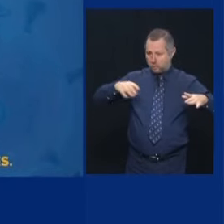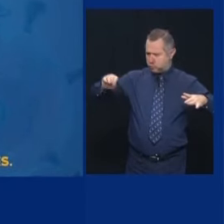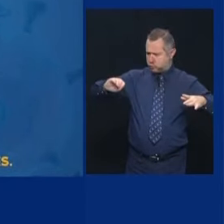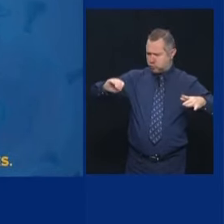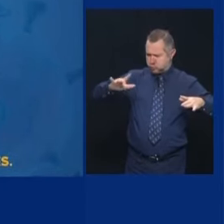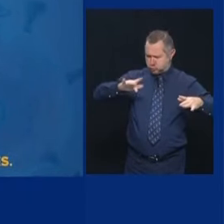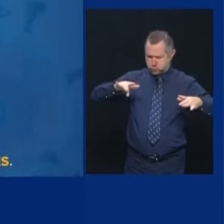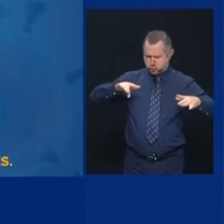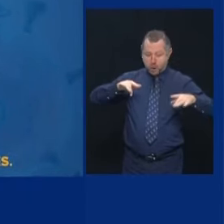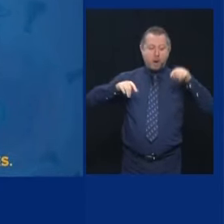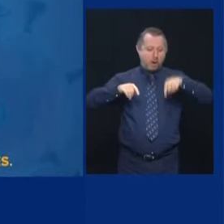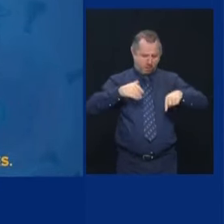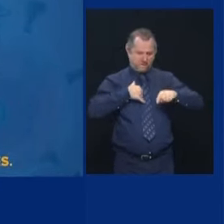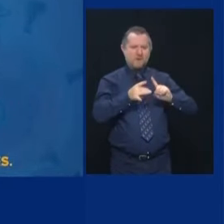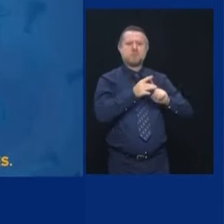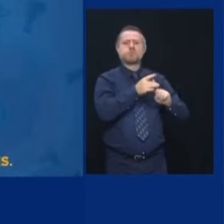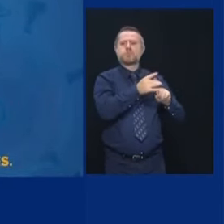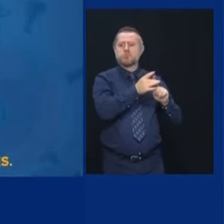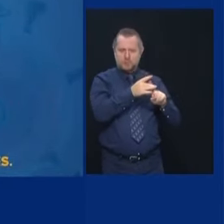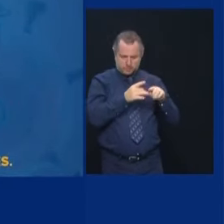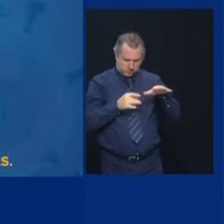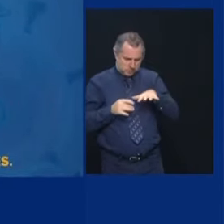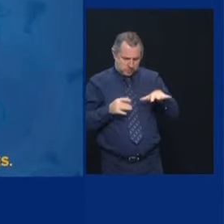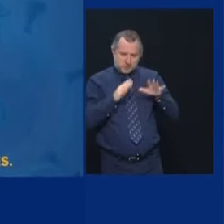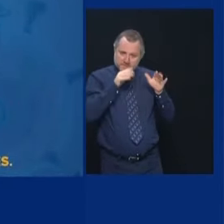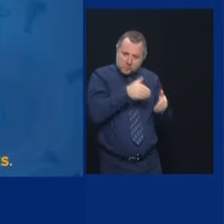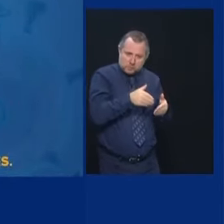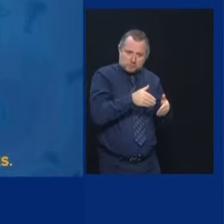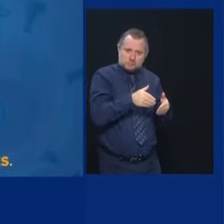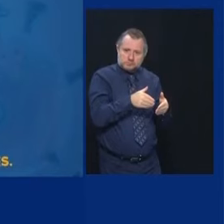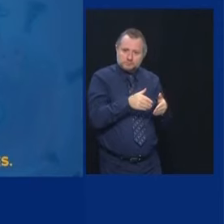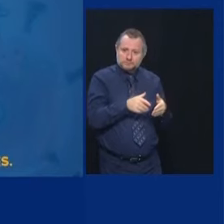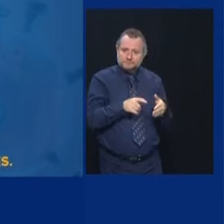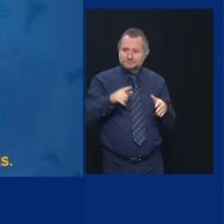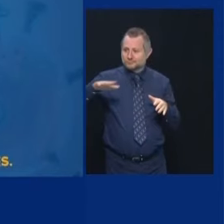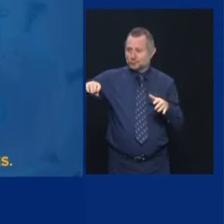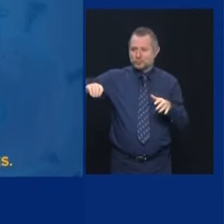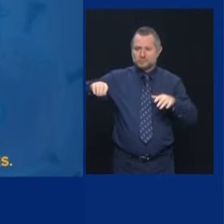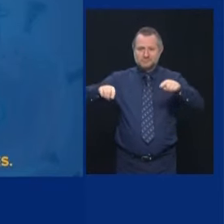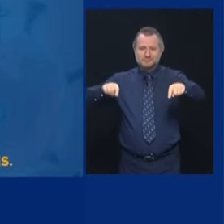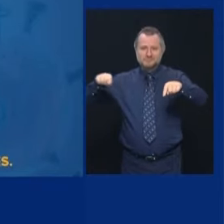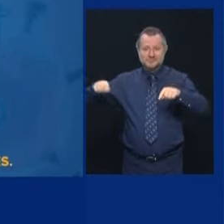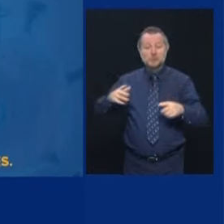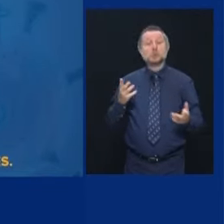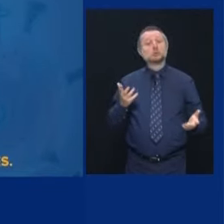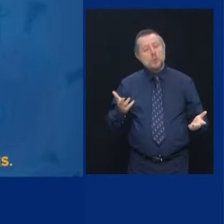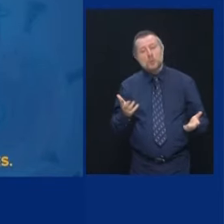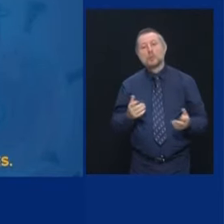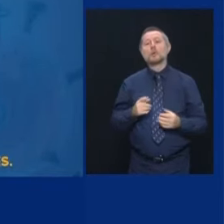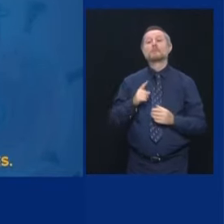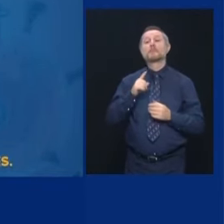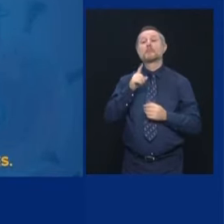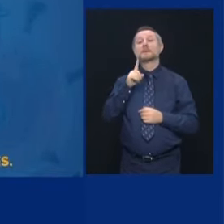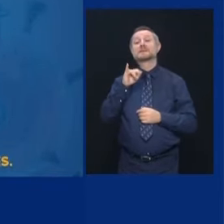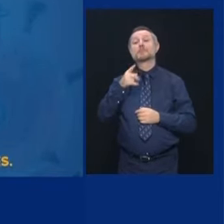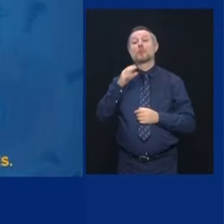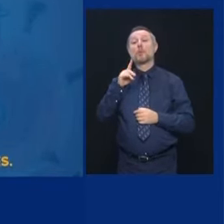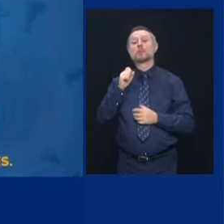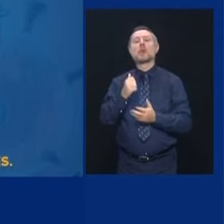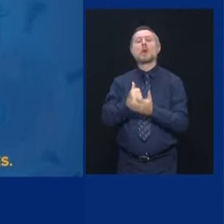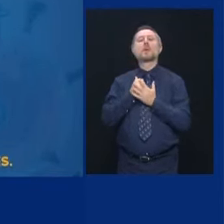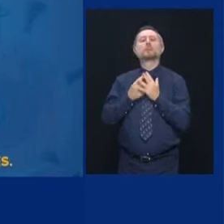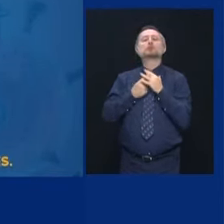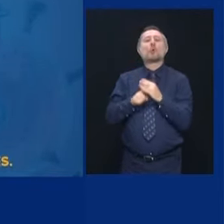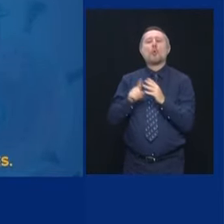don't include those infection rates. So the zip codes as a starting place,